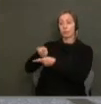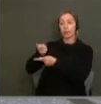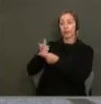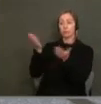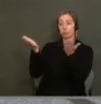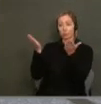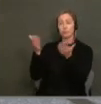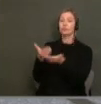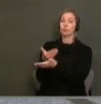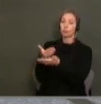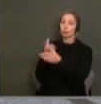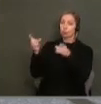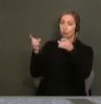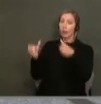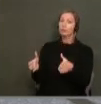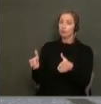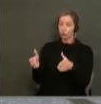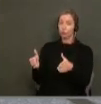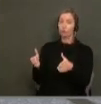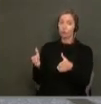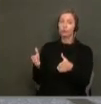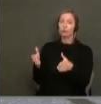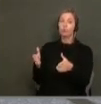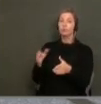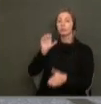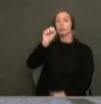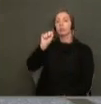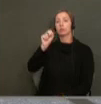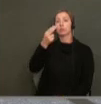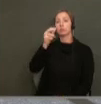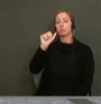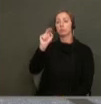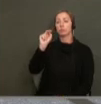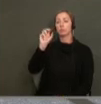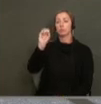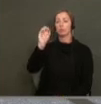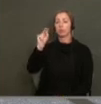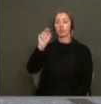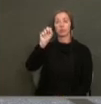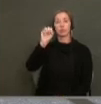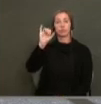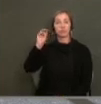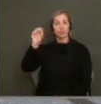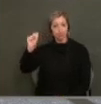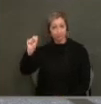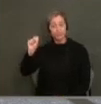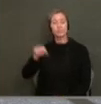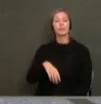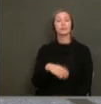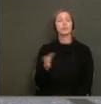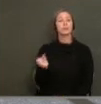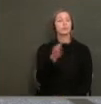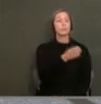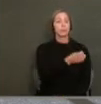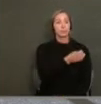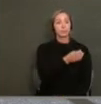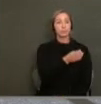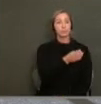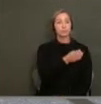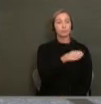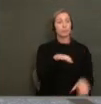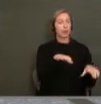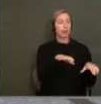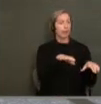a fairly new director, but he has been around for a long time, Shannon Sims. Thank you for being with us. And we have an